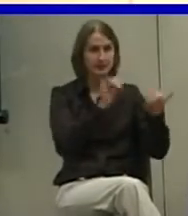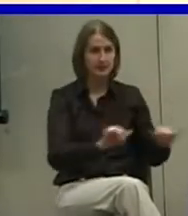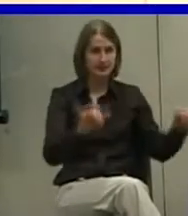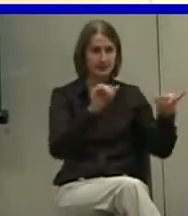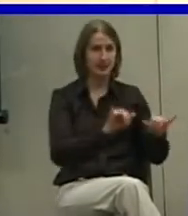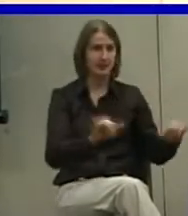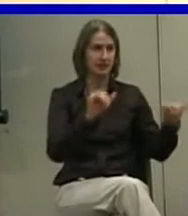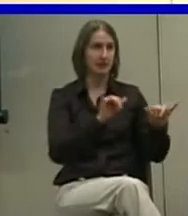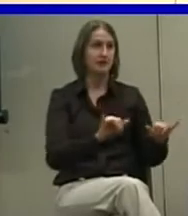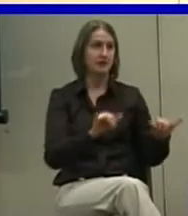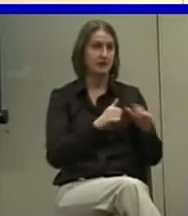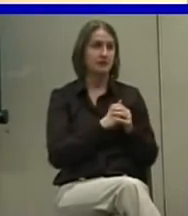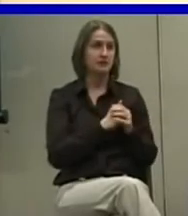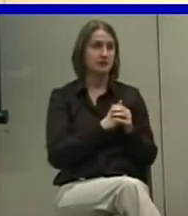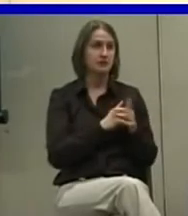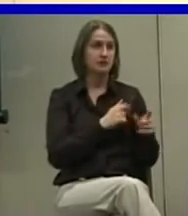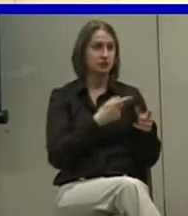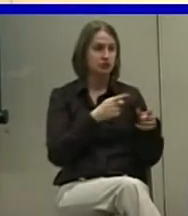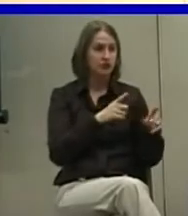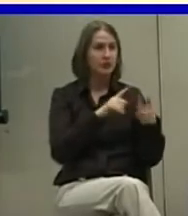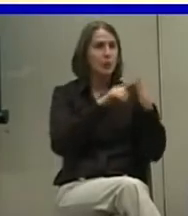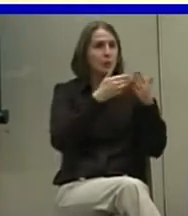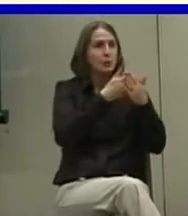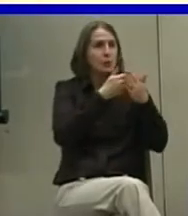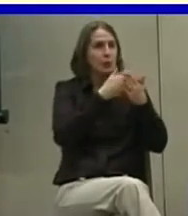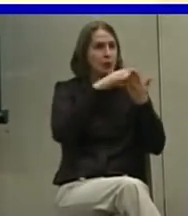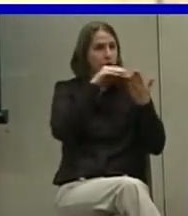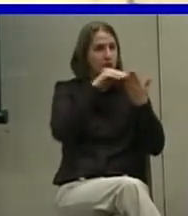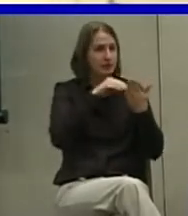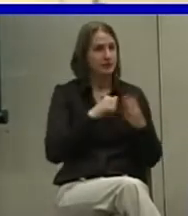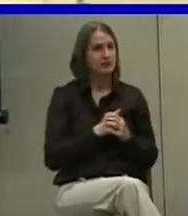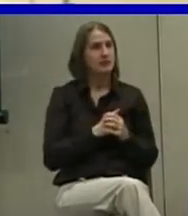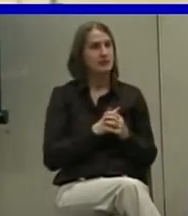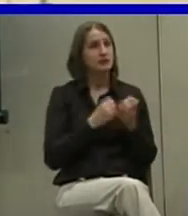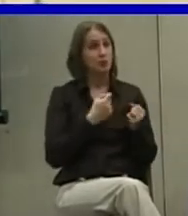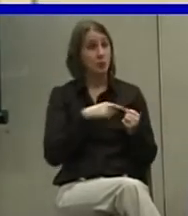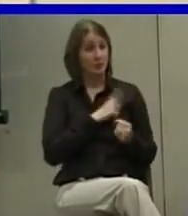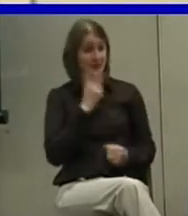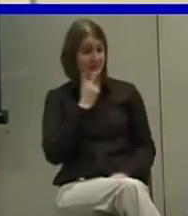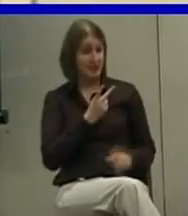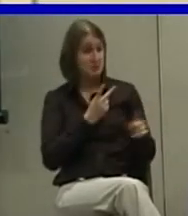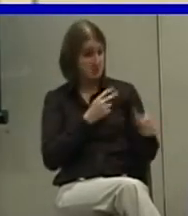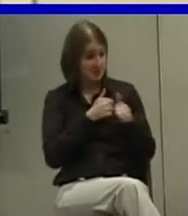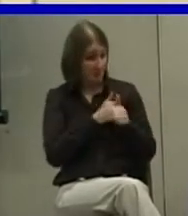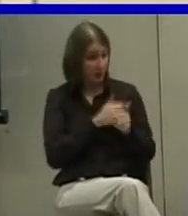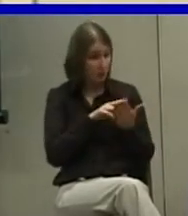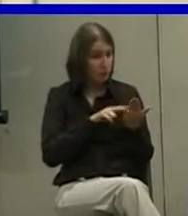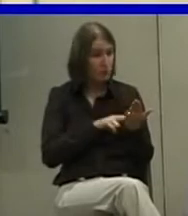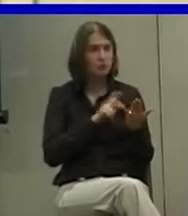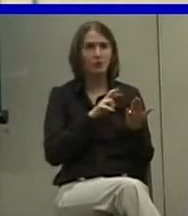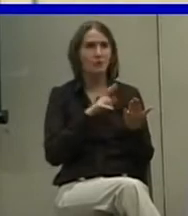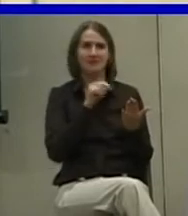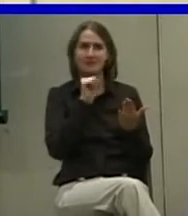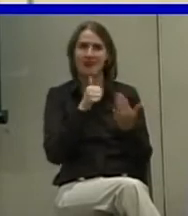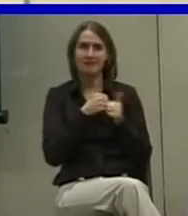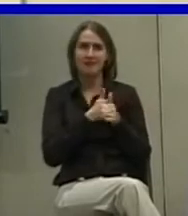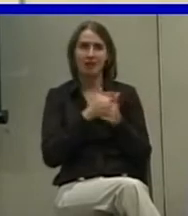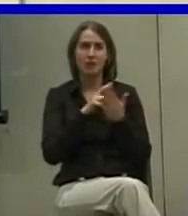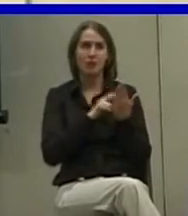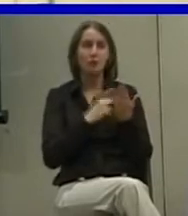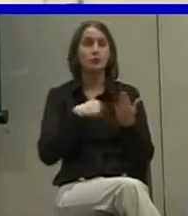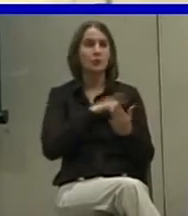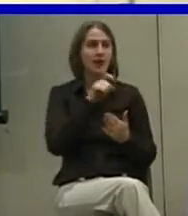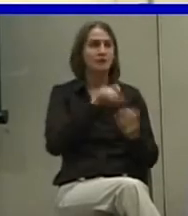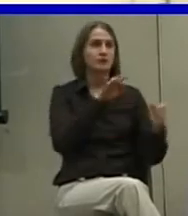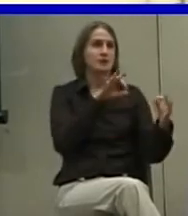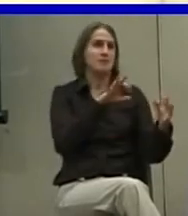consistently during acquisition learning. So, when we see kids following the rules or not following the rules, we must